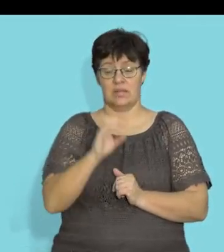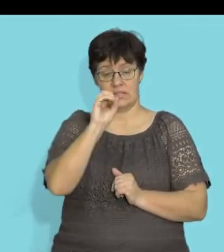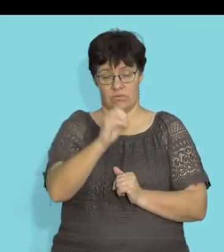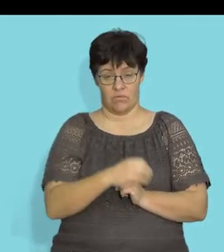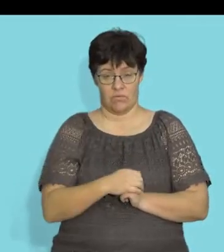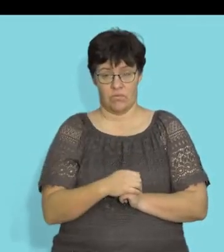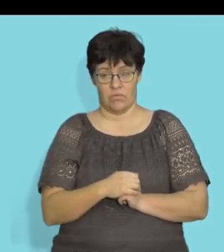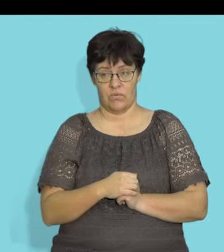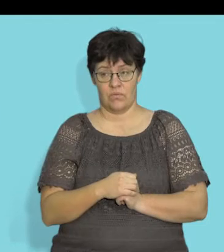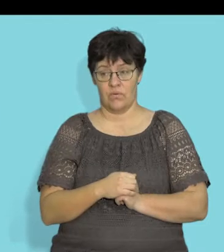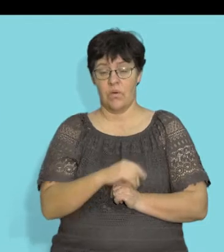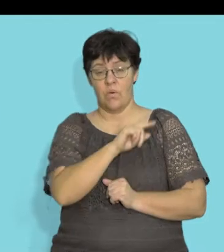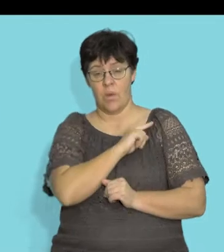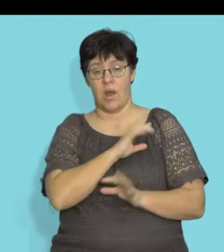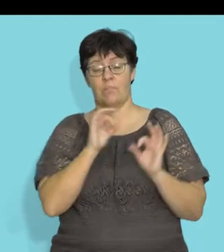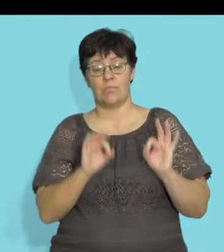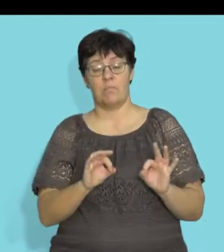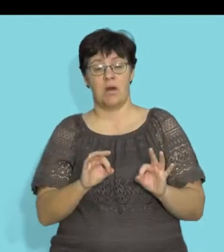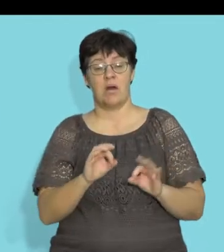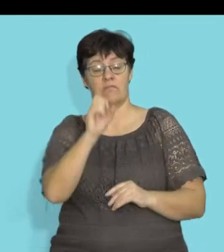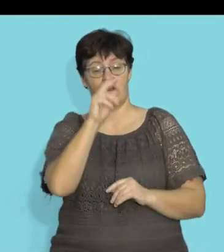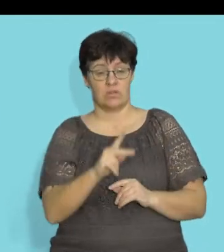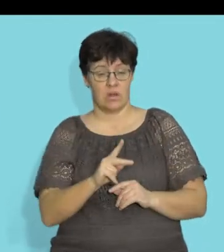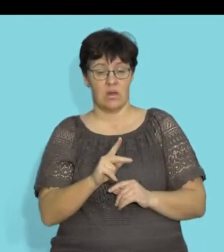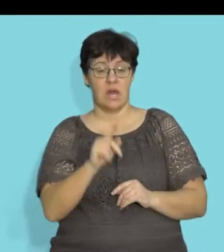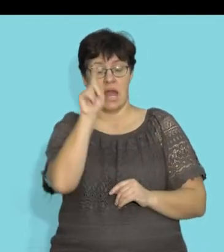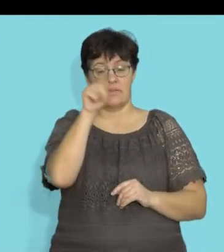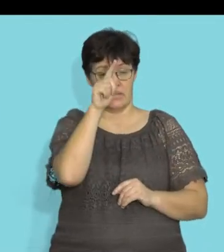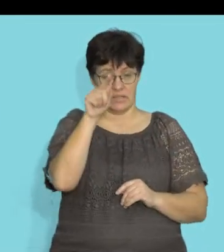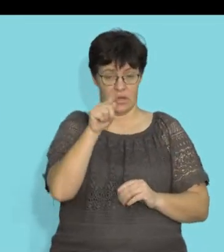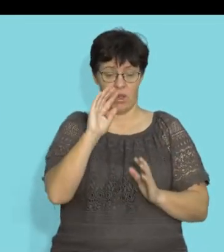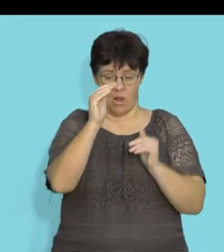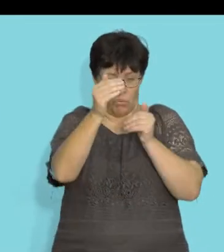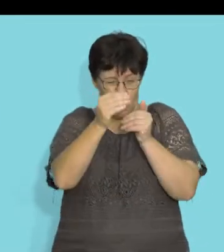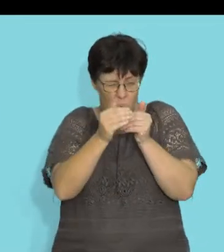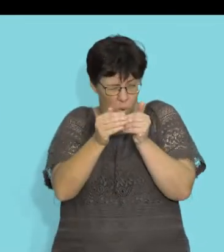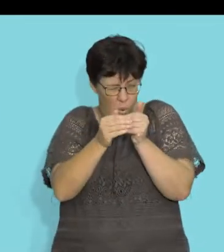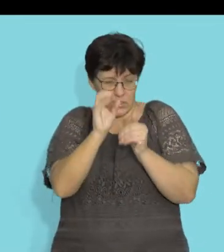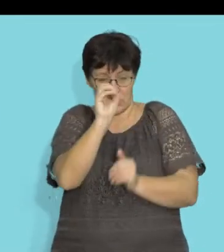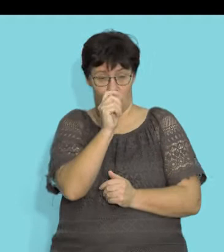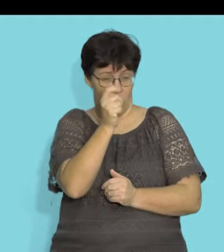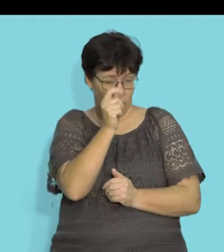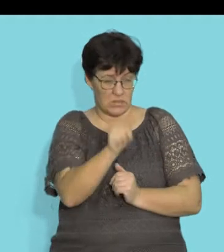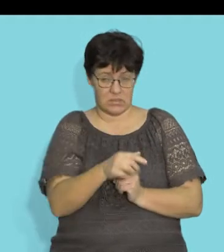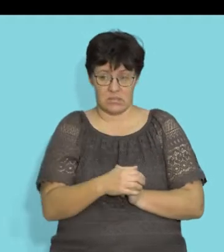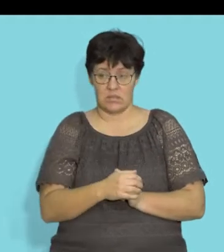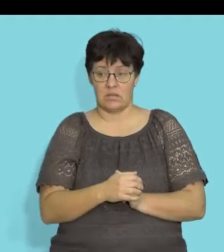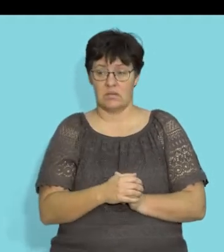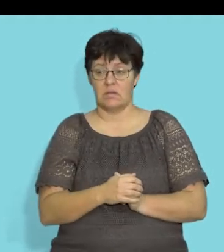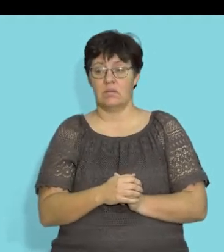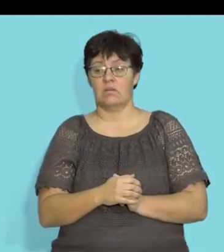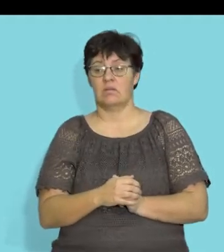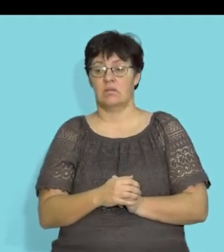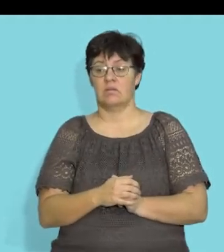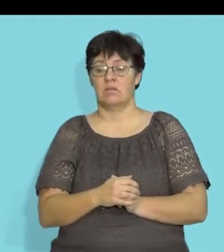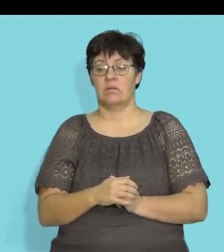a 0, because we know a proper fraction to the power of infinity is going to get very close to 0. Then if I fill in the rest,